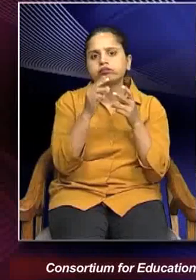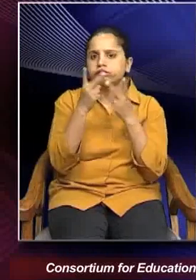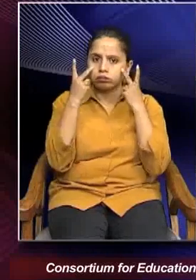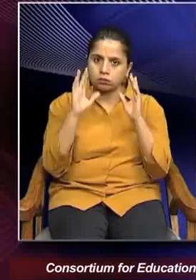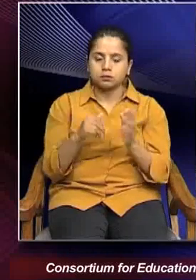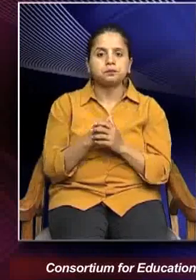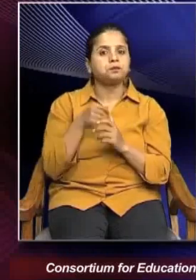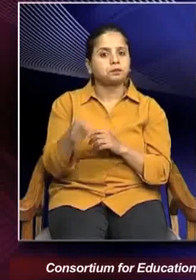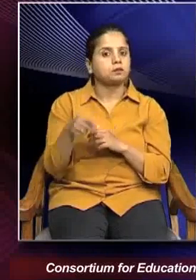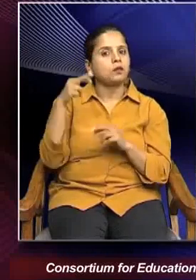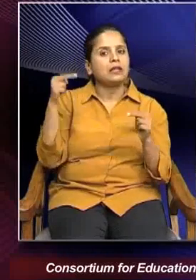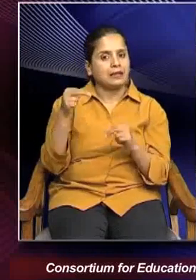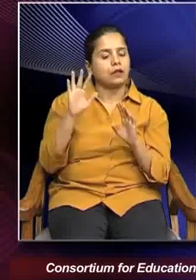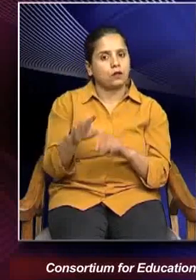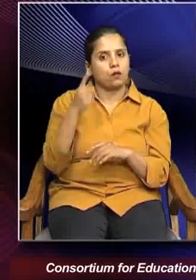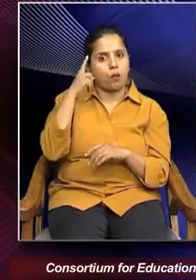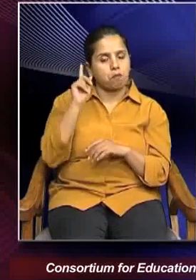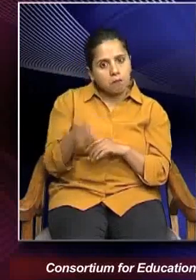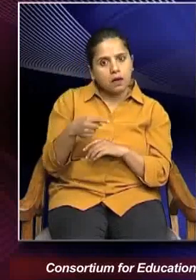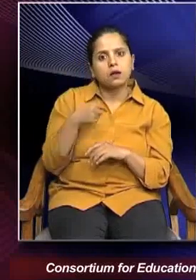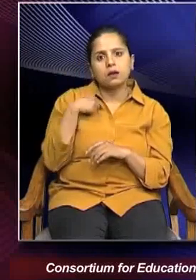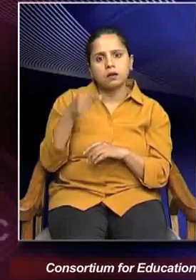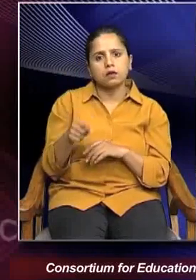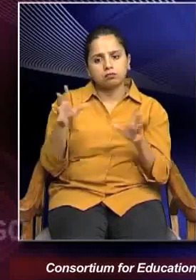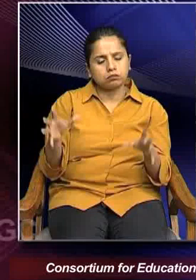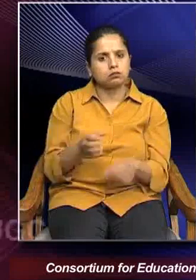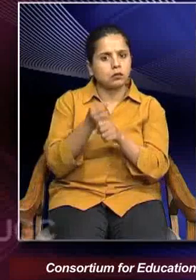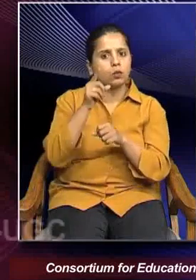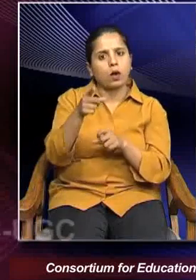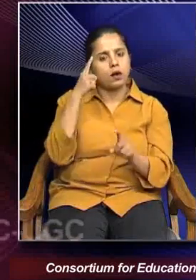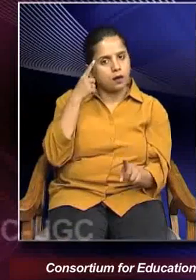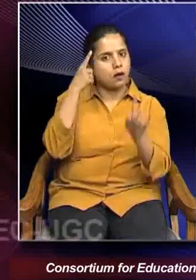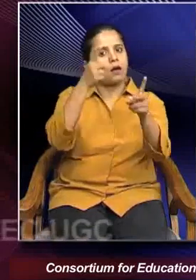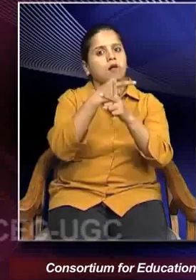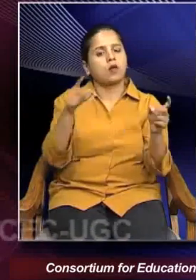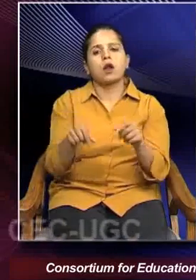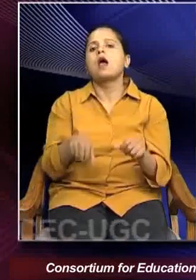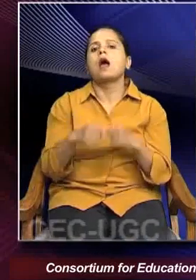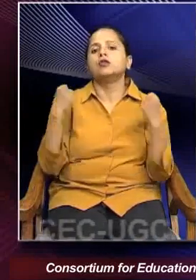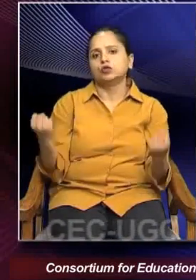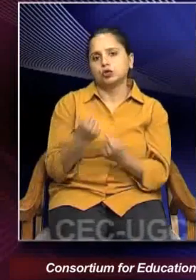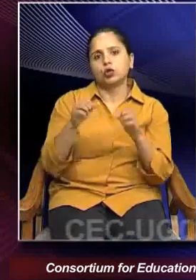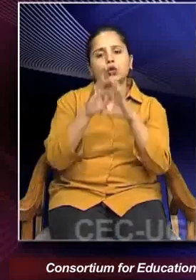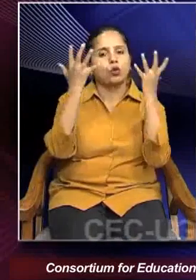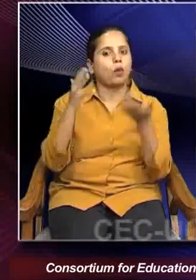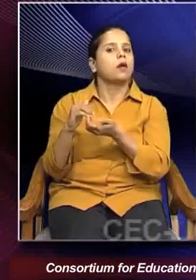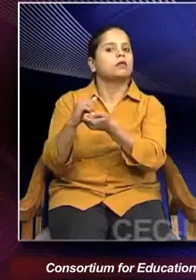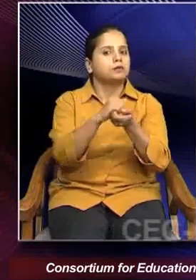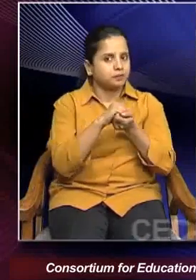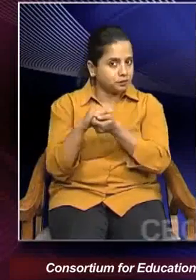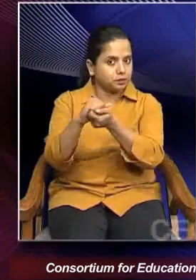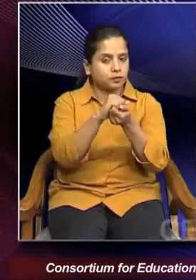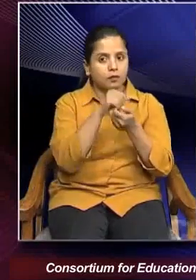And so therefore there is a need to have a comprehensive agenda of action and global partnership, wherein,